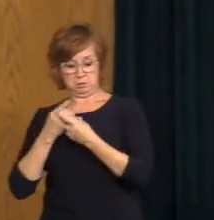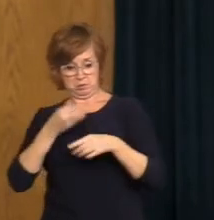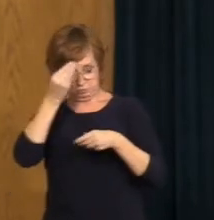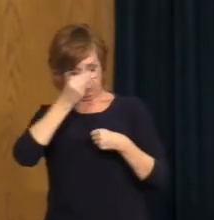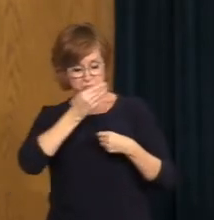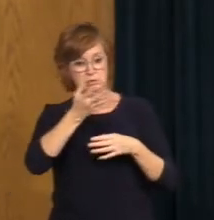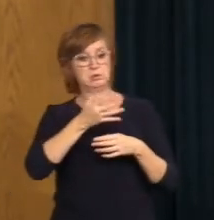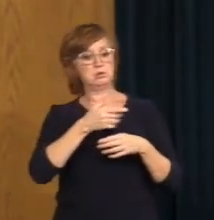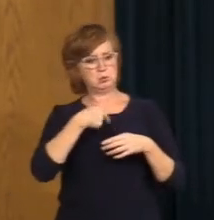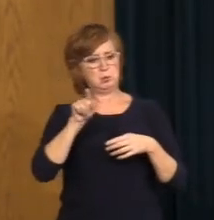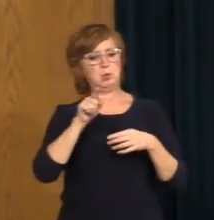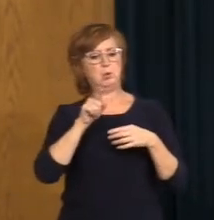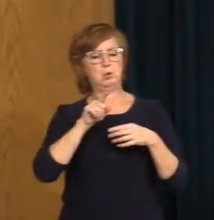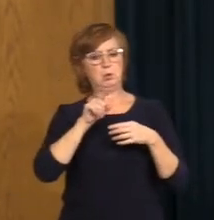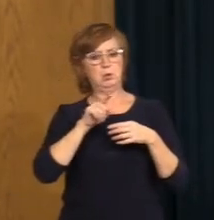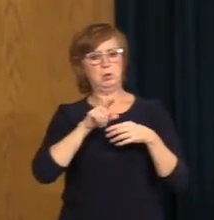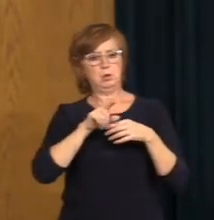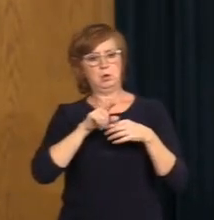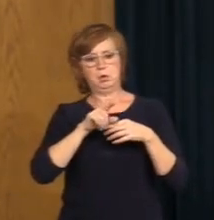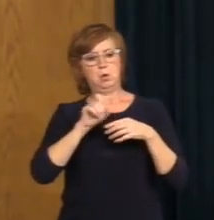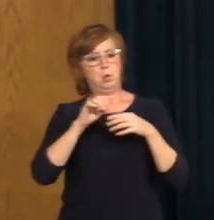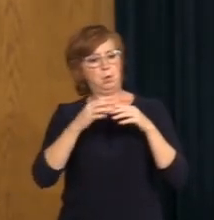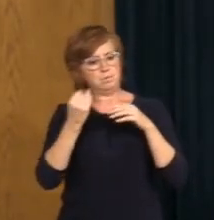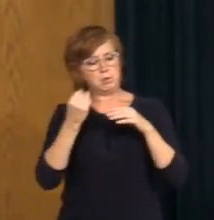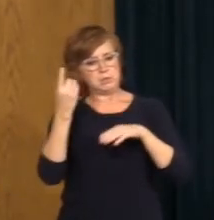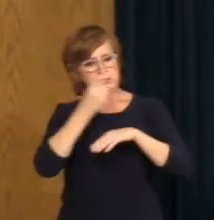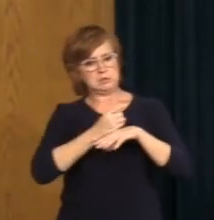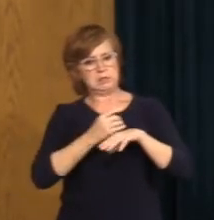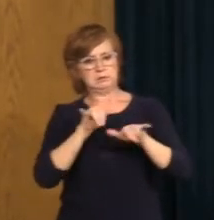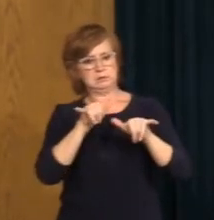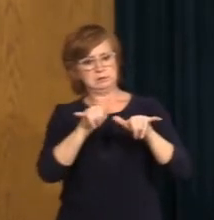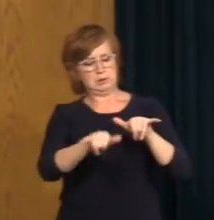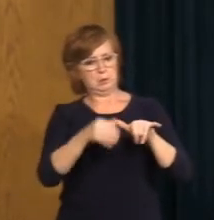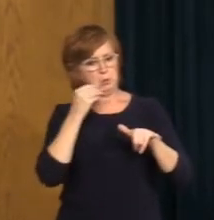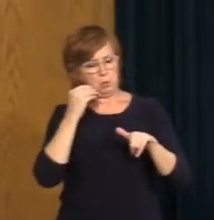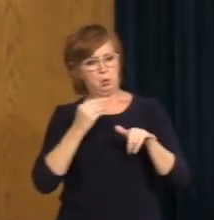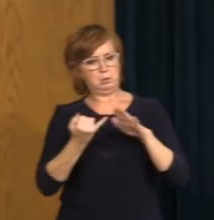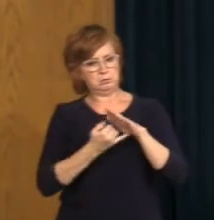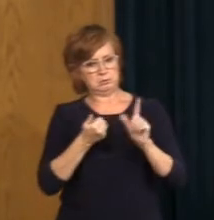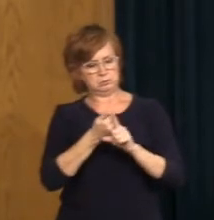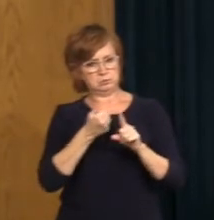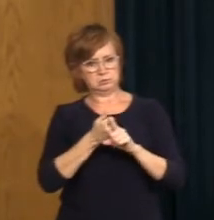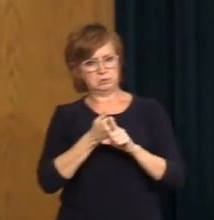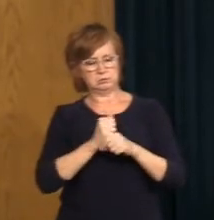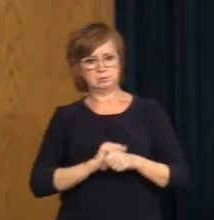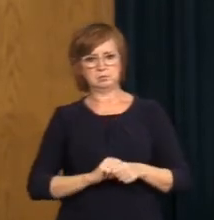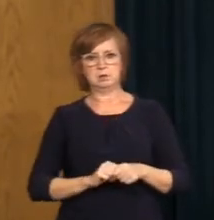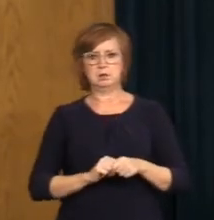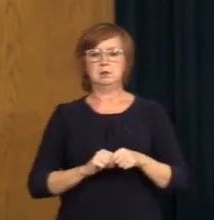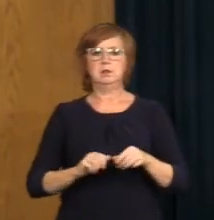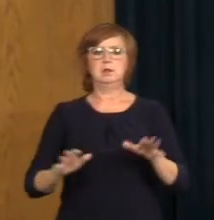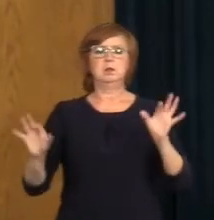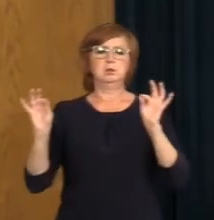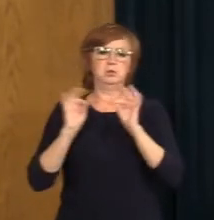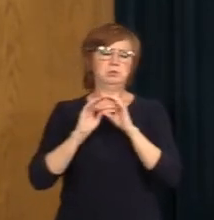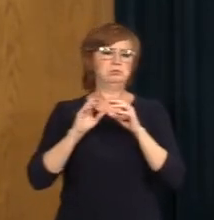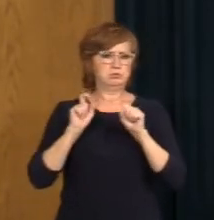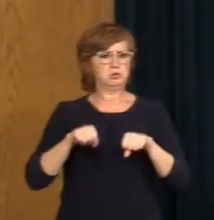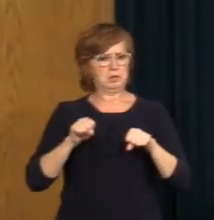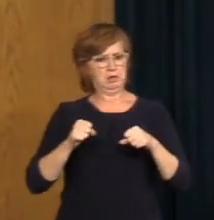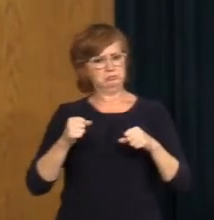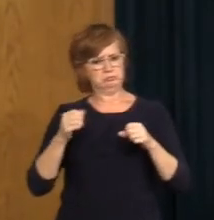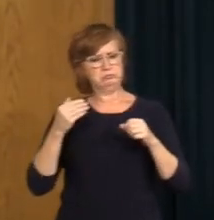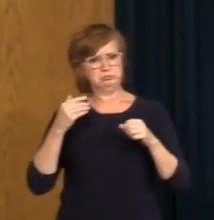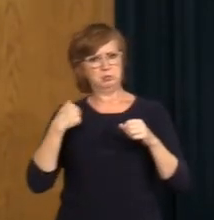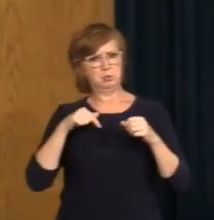2 weeks. For example, if you went to a place where there was an infectious case announced. But if you have any concerns, it's always a good idea you get tested. Currently, we have the capacity